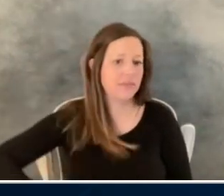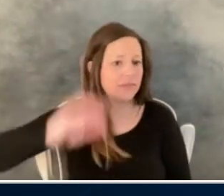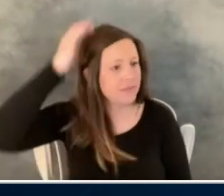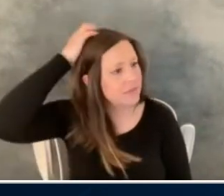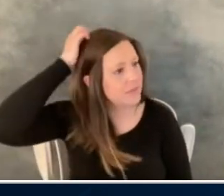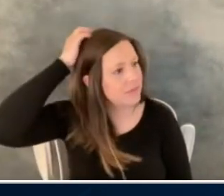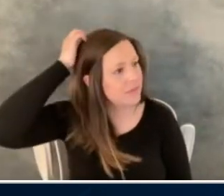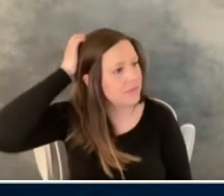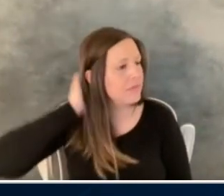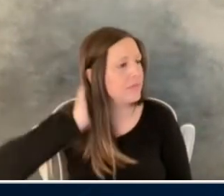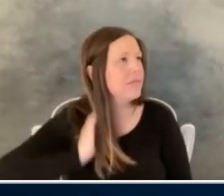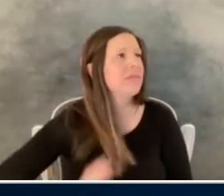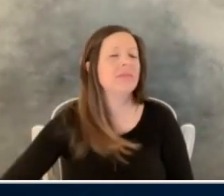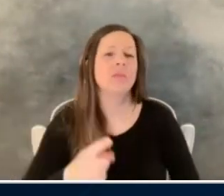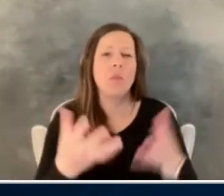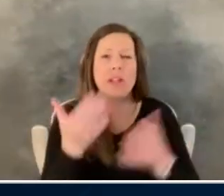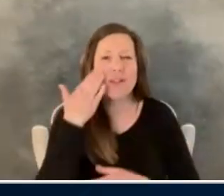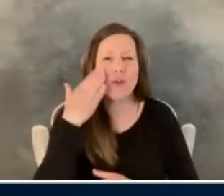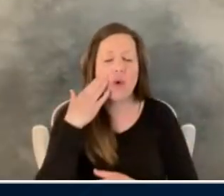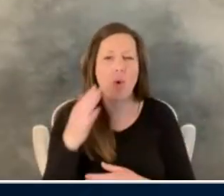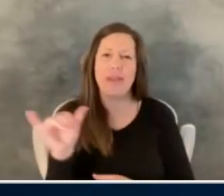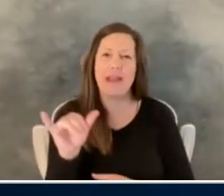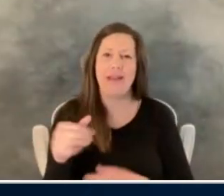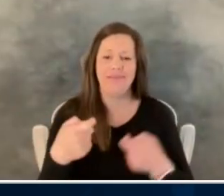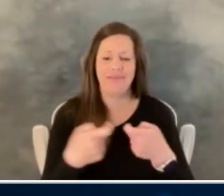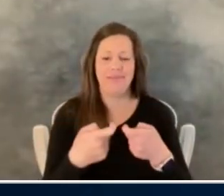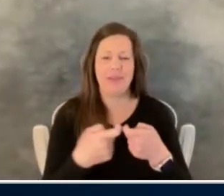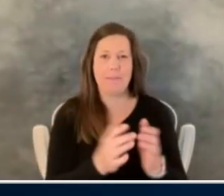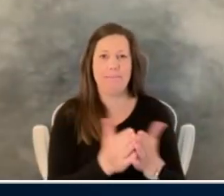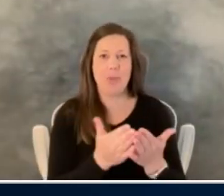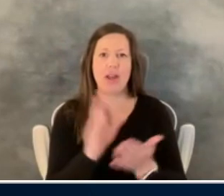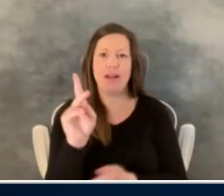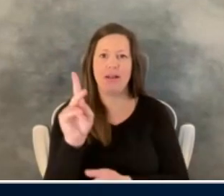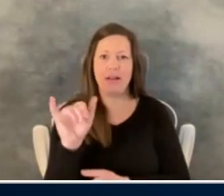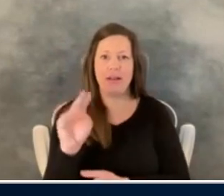her relaxation as much as the light from a phone would.